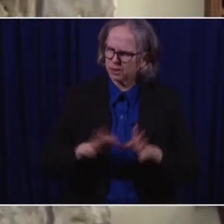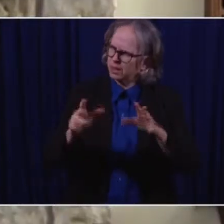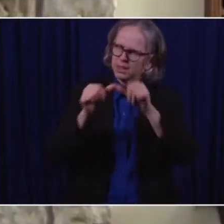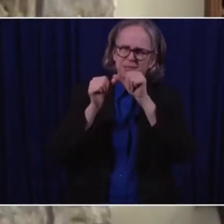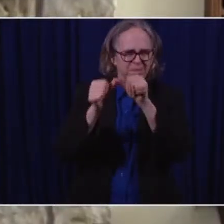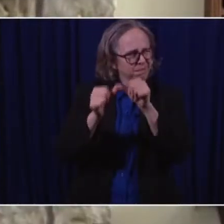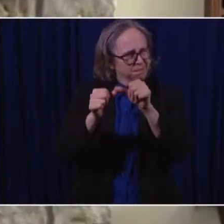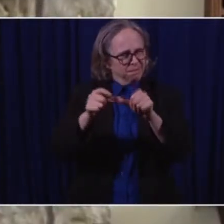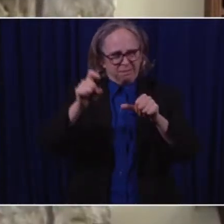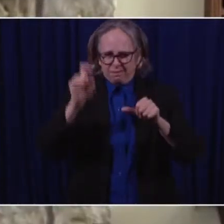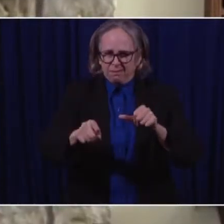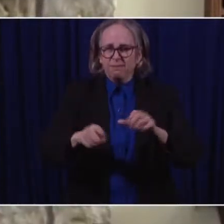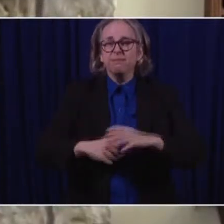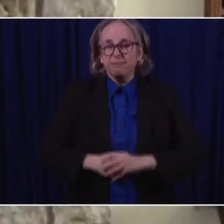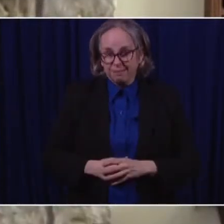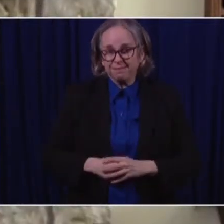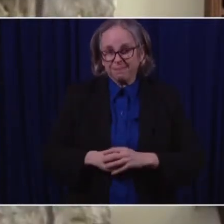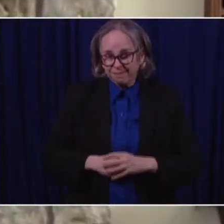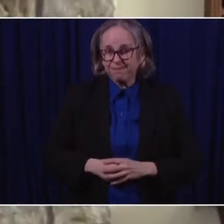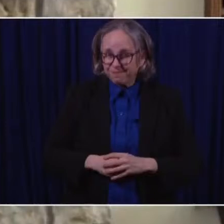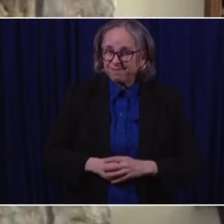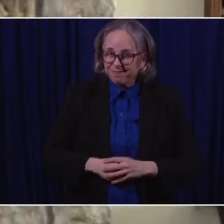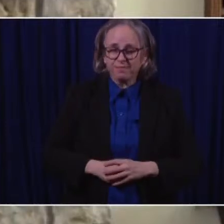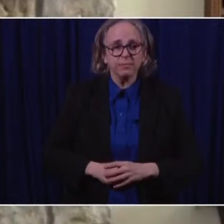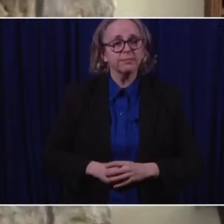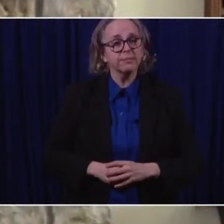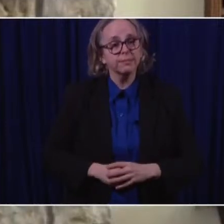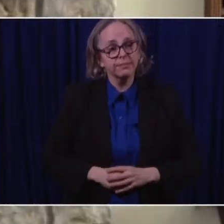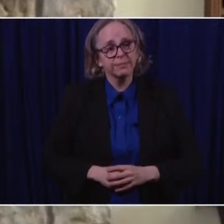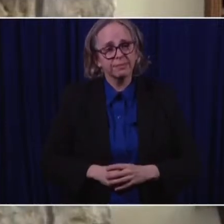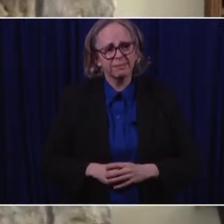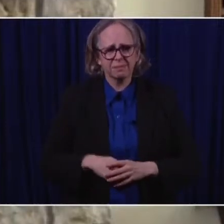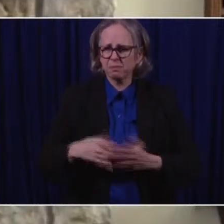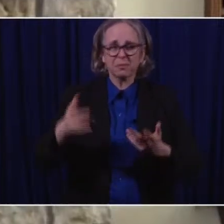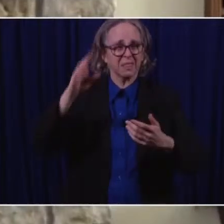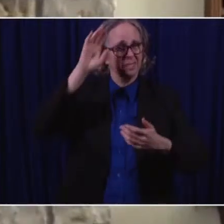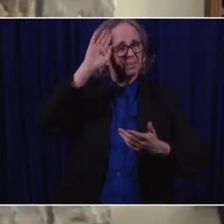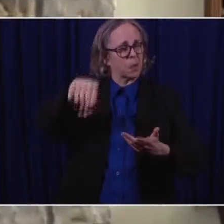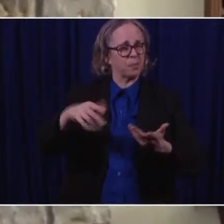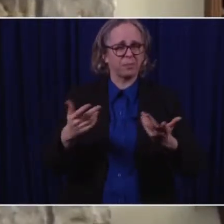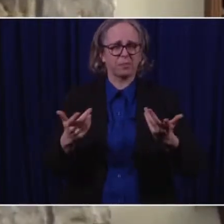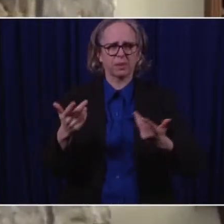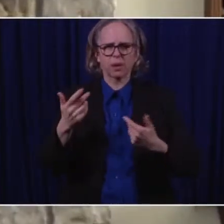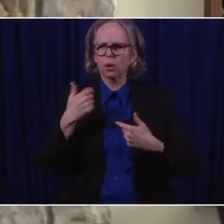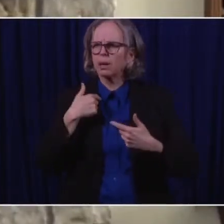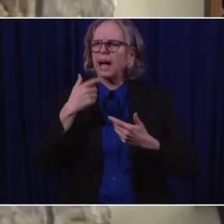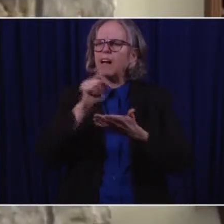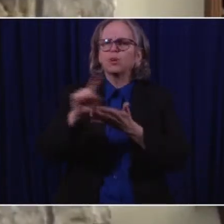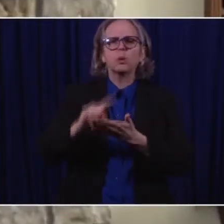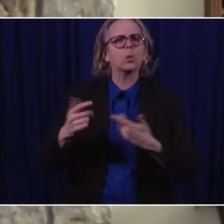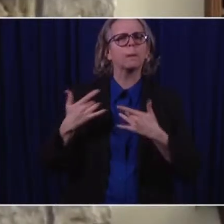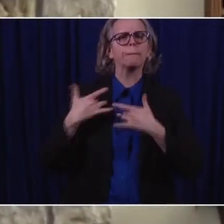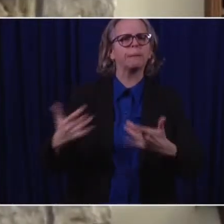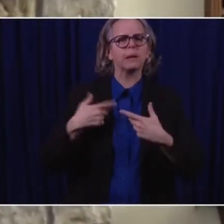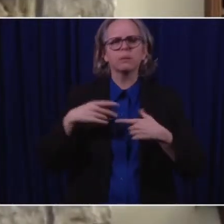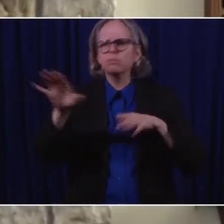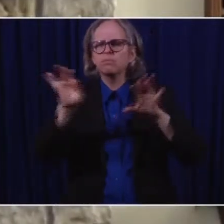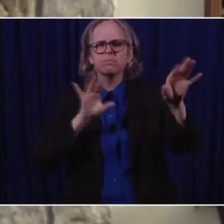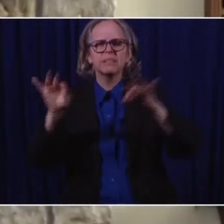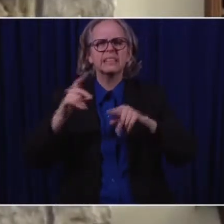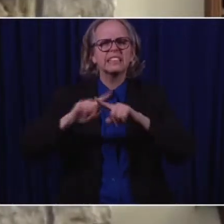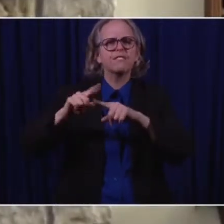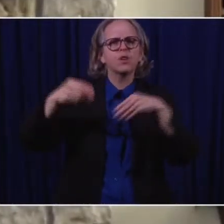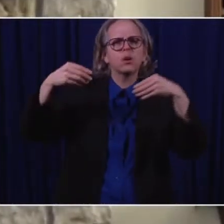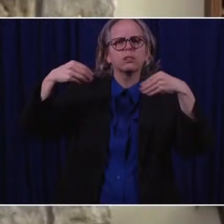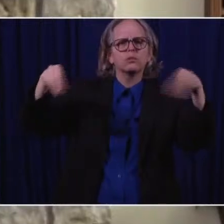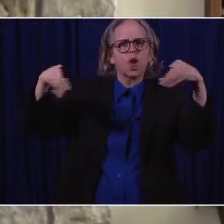on the mask wearing every week, sampling throughout the state of Ohio. In retail establishments, it's about 93%, and